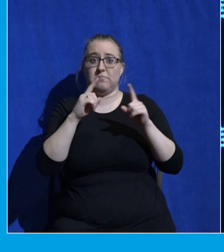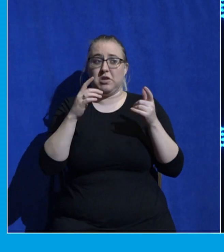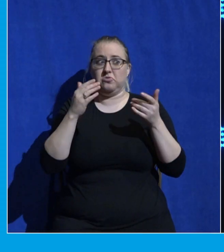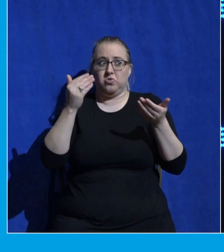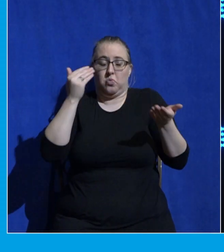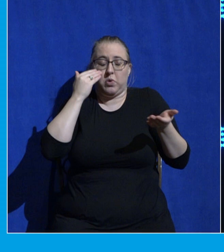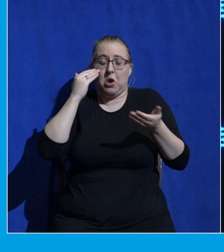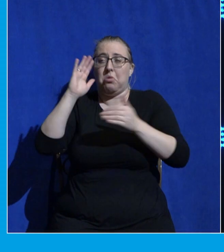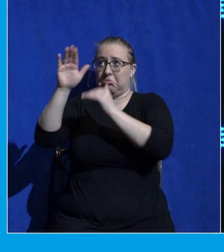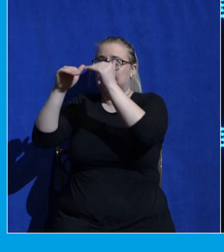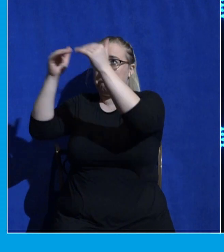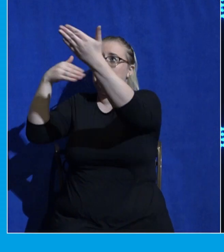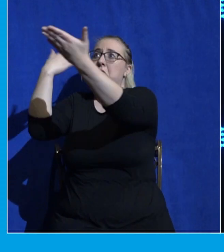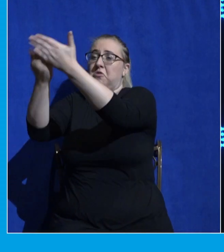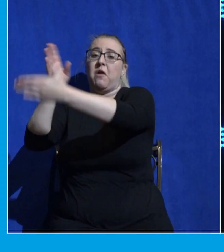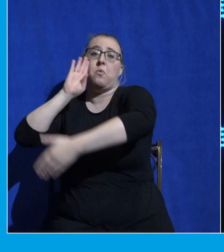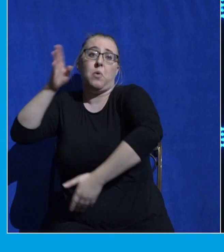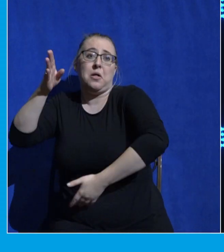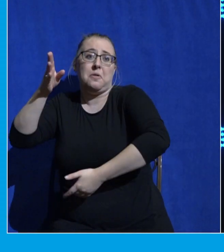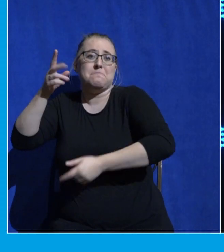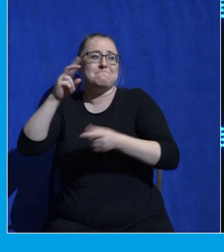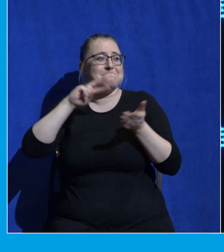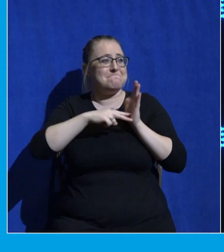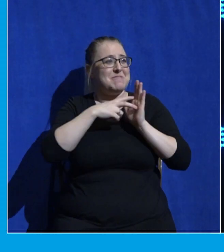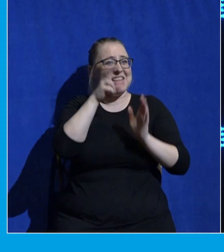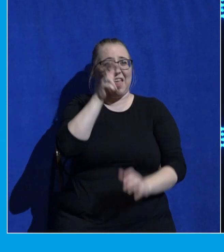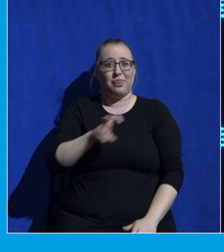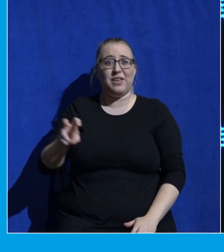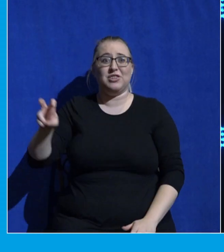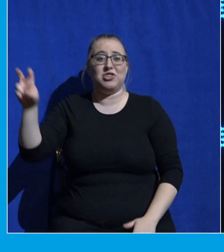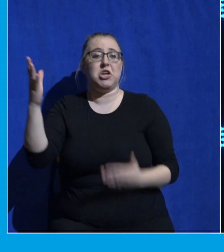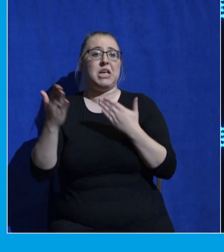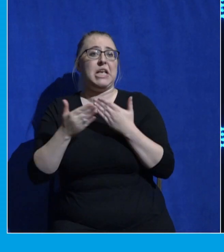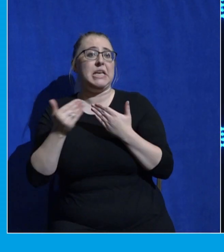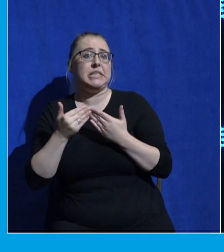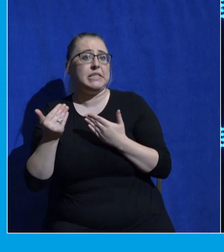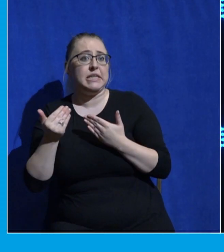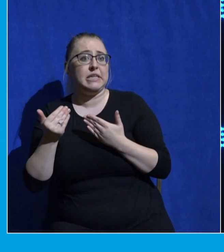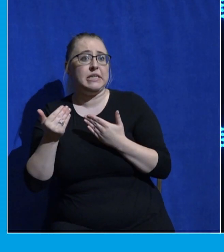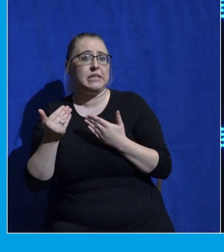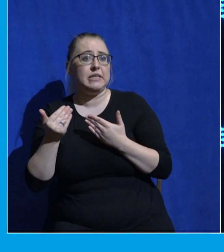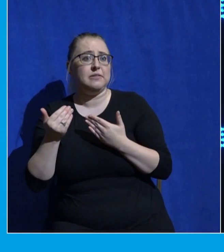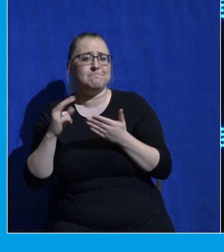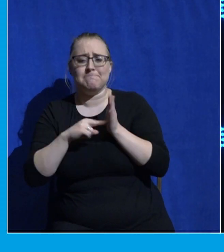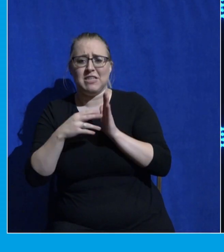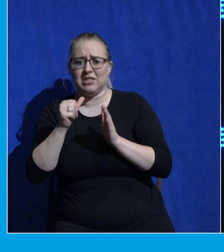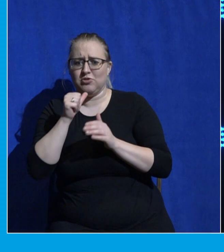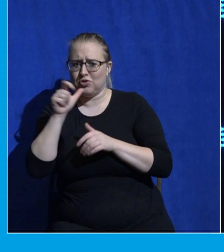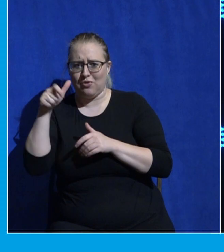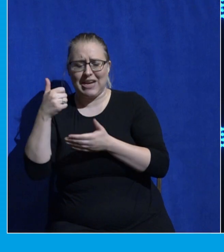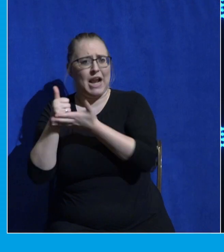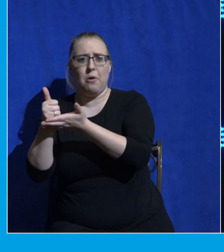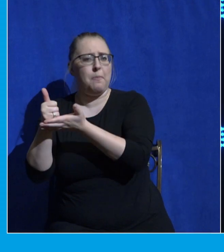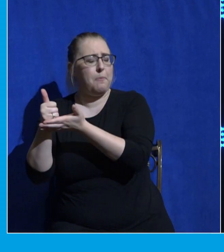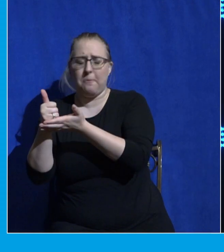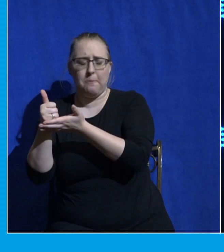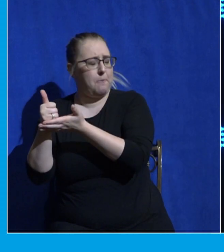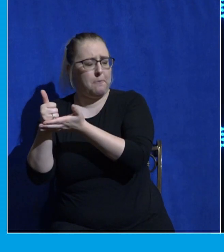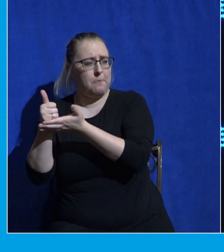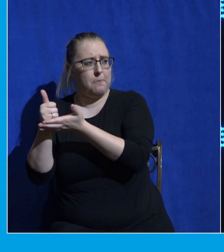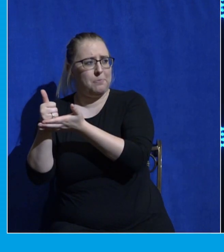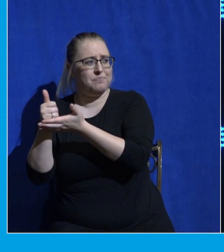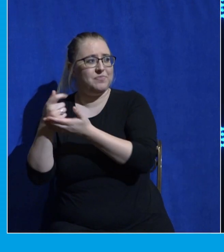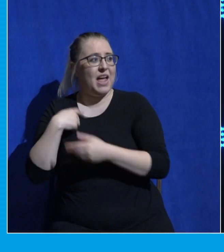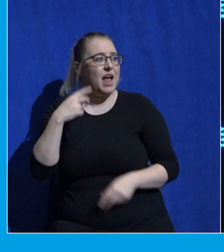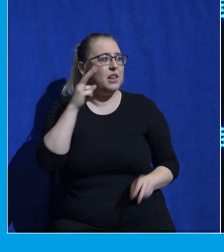set, that doesn't mean that the journey there isn't hard and that you couldn't use help. I lift my eyes to the hills. From